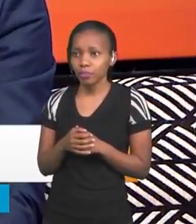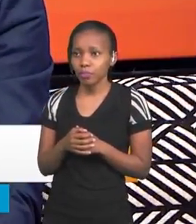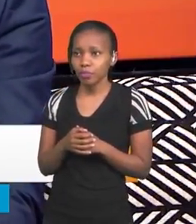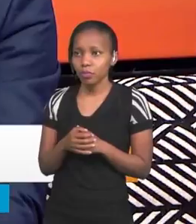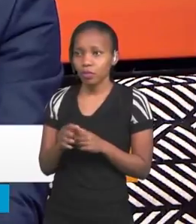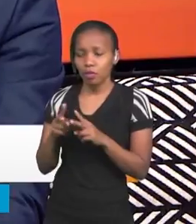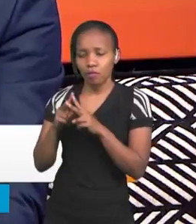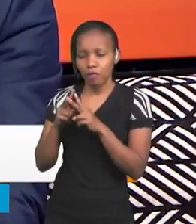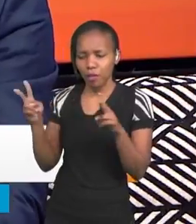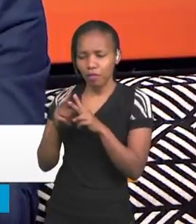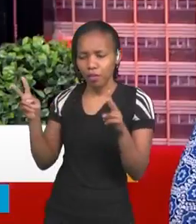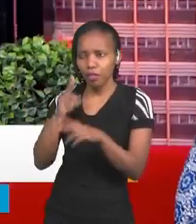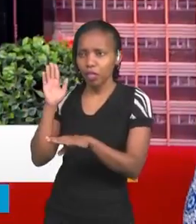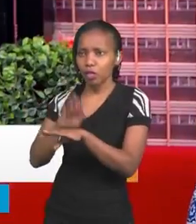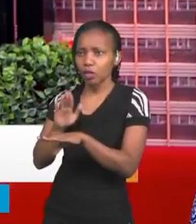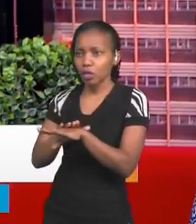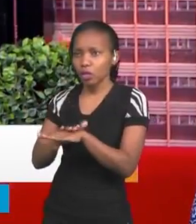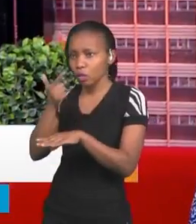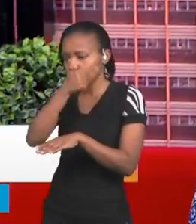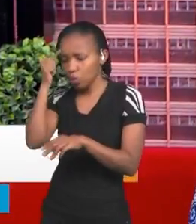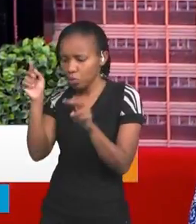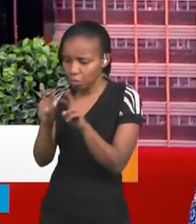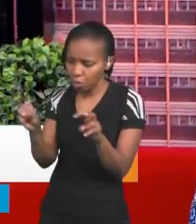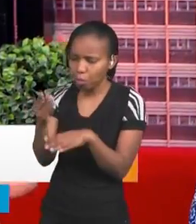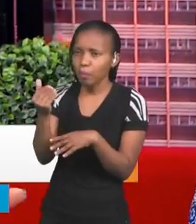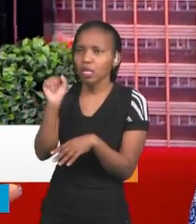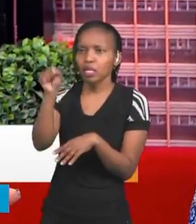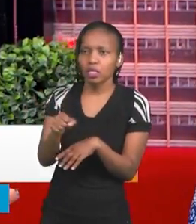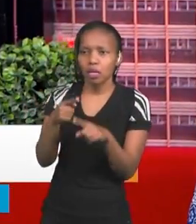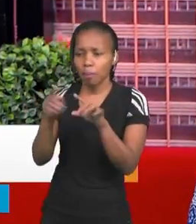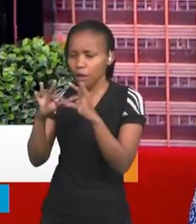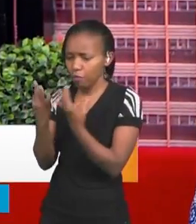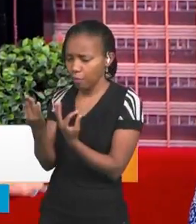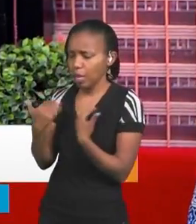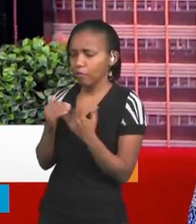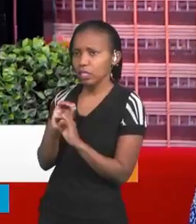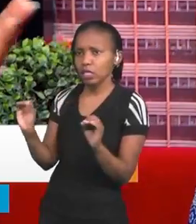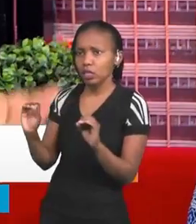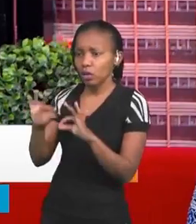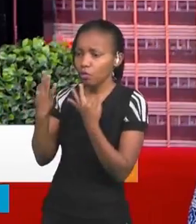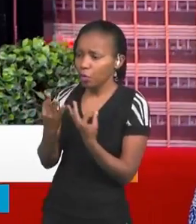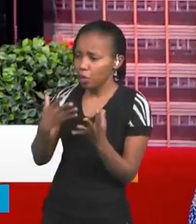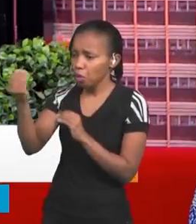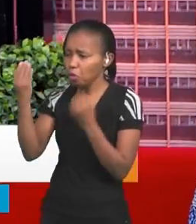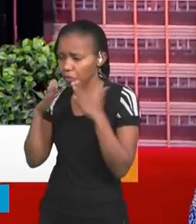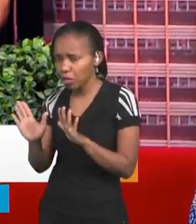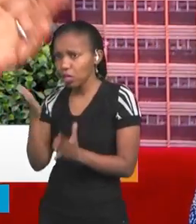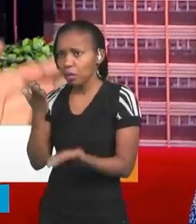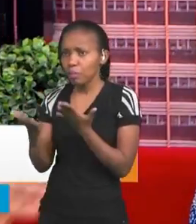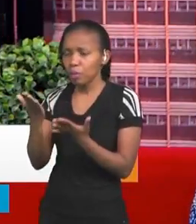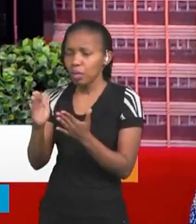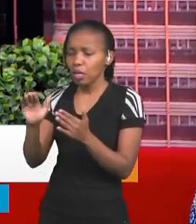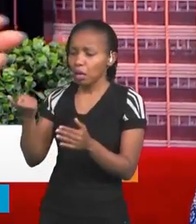that's a very powerful one. Because by the time you're looking for money, you come back home. You don't have your family. Yes. The family is gone, either in drugs or the girls have